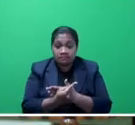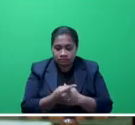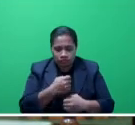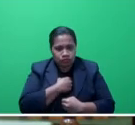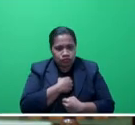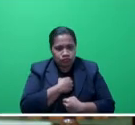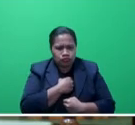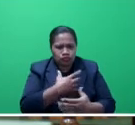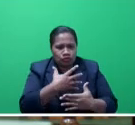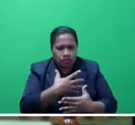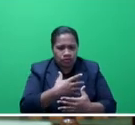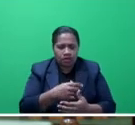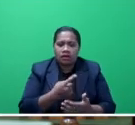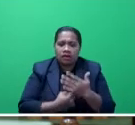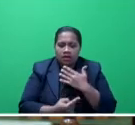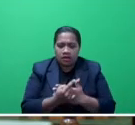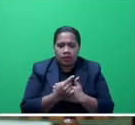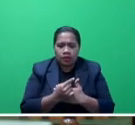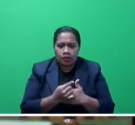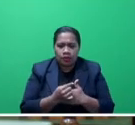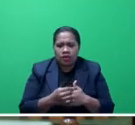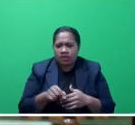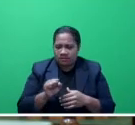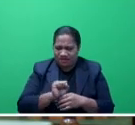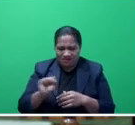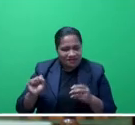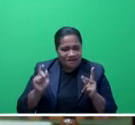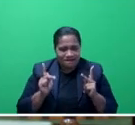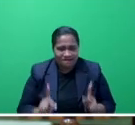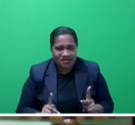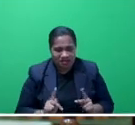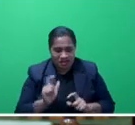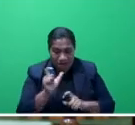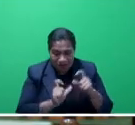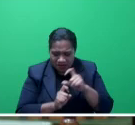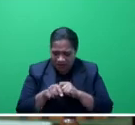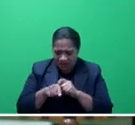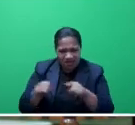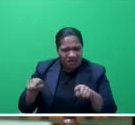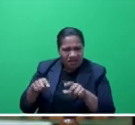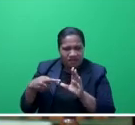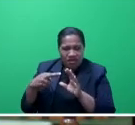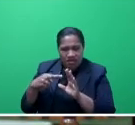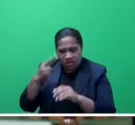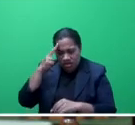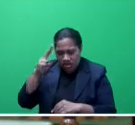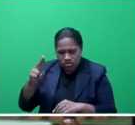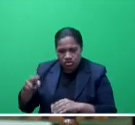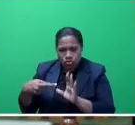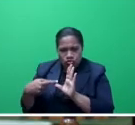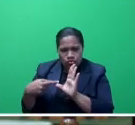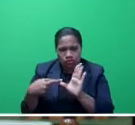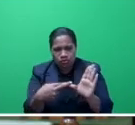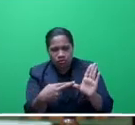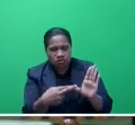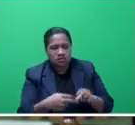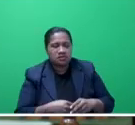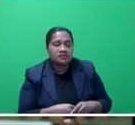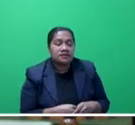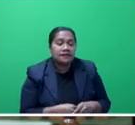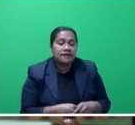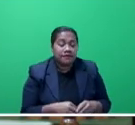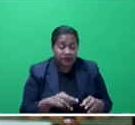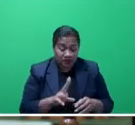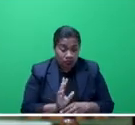shocks have overwhelmed the fiscal capacities of these nations to respond. On the domestic outlook, Mr.